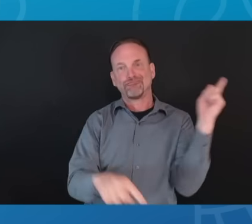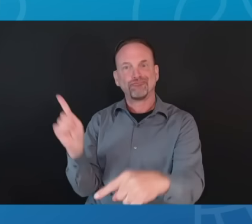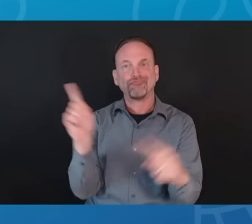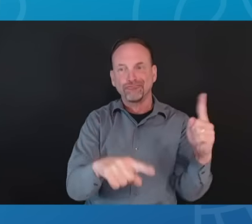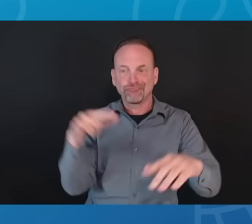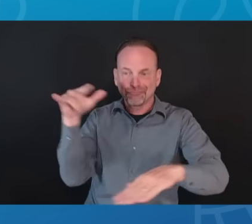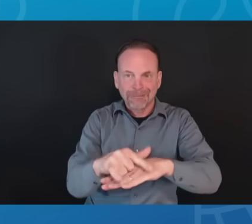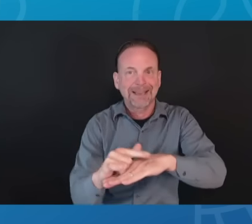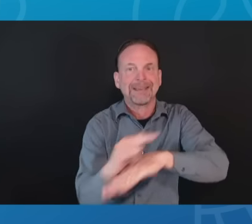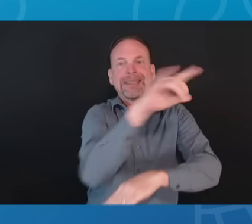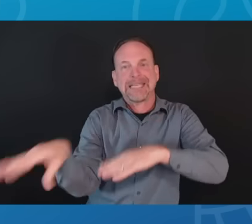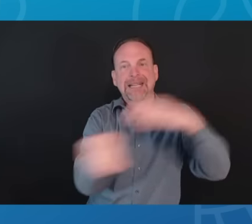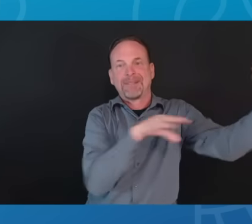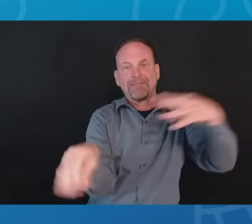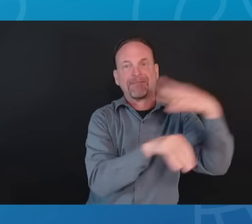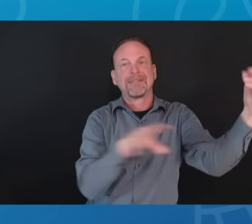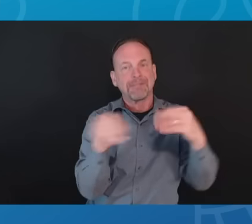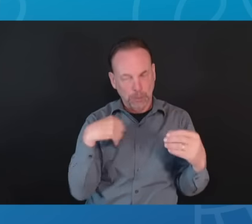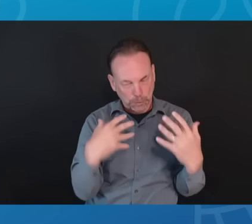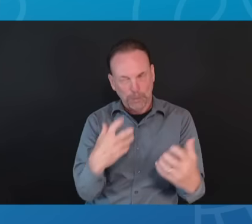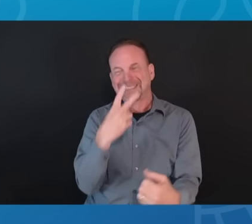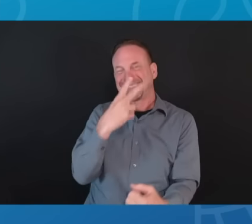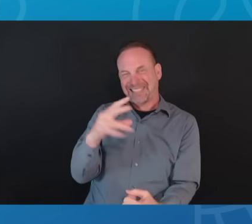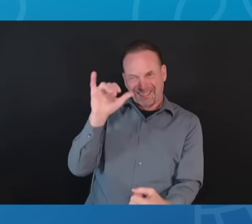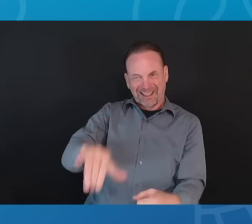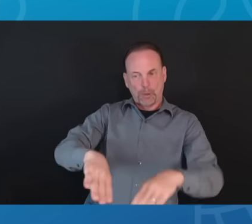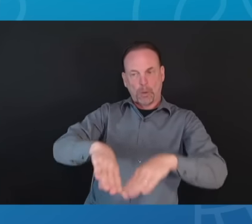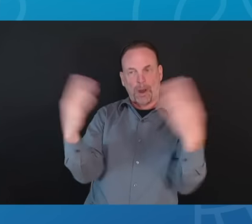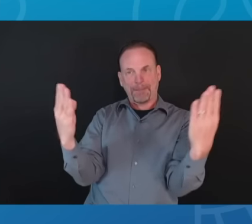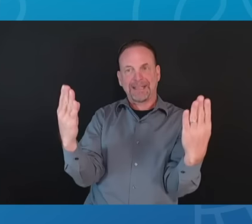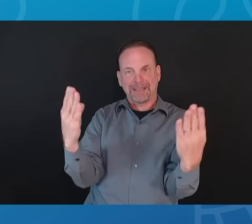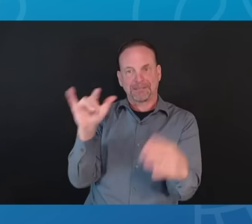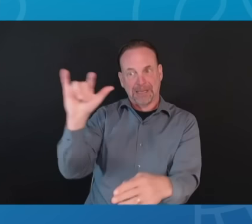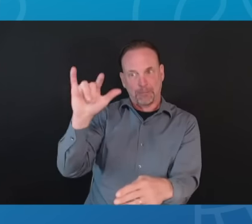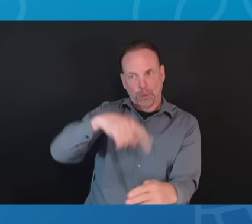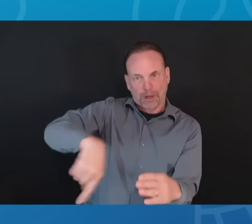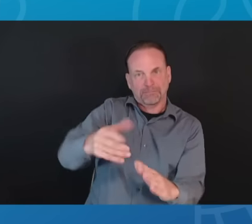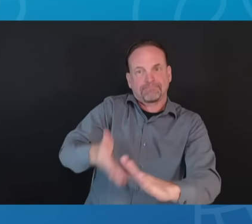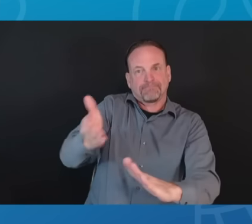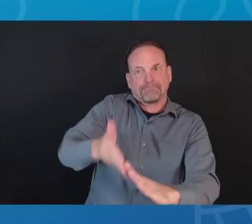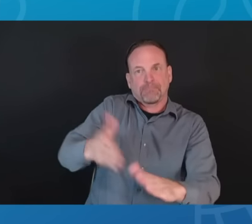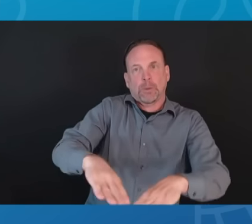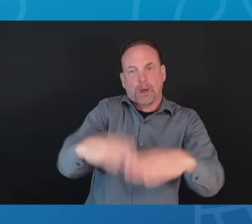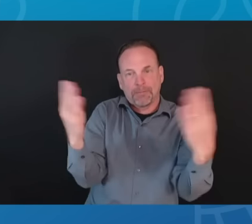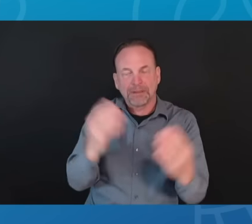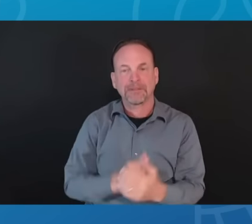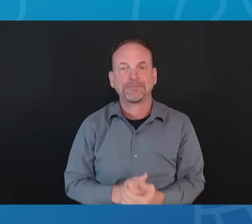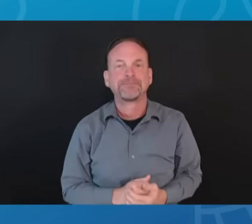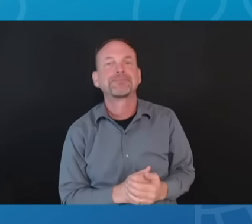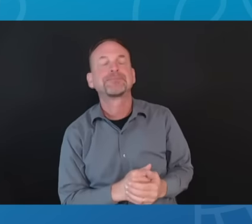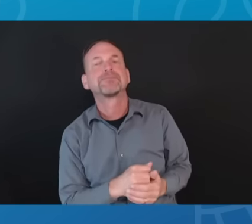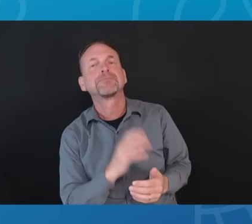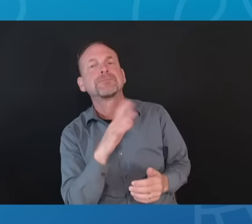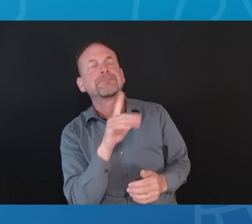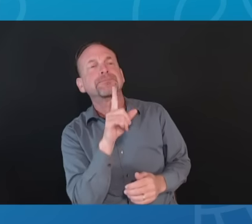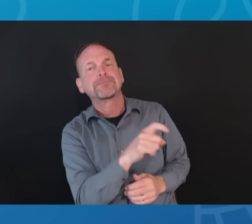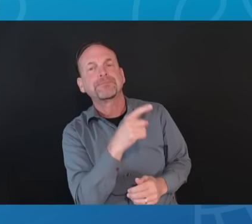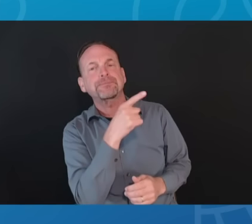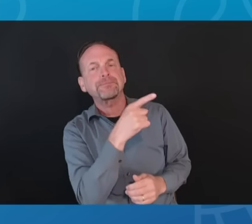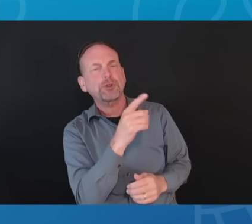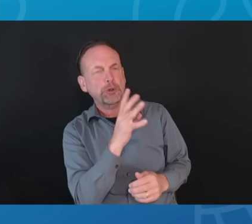open. And in your readout regarding the call between the secretary and the Saudi foreign minister, you said that